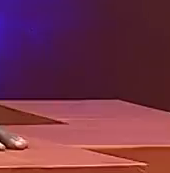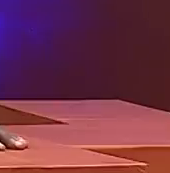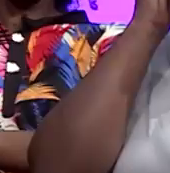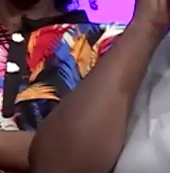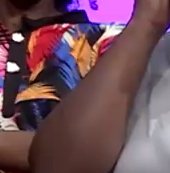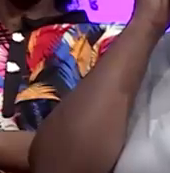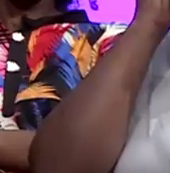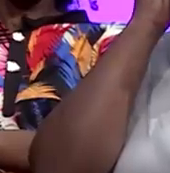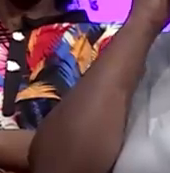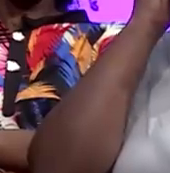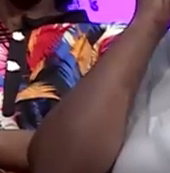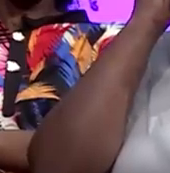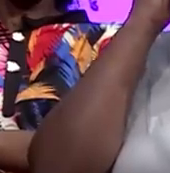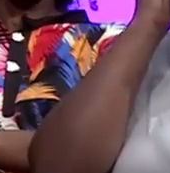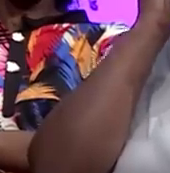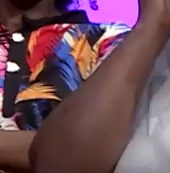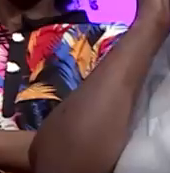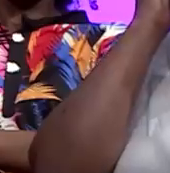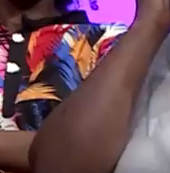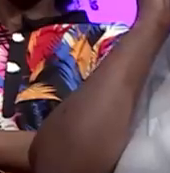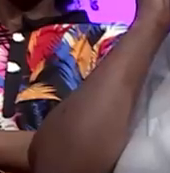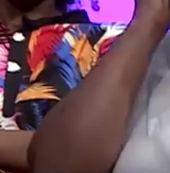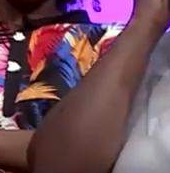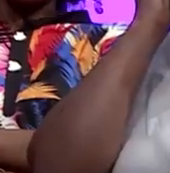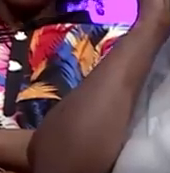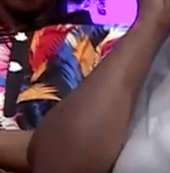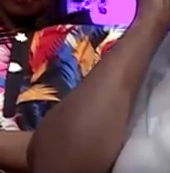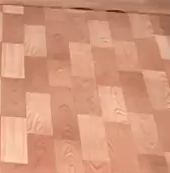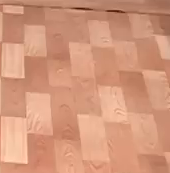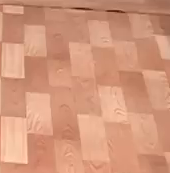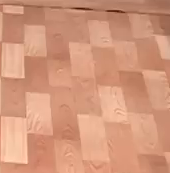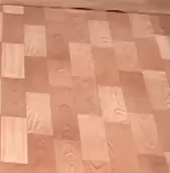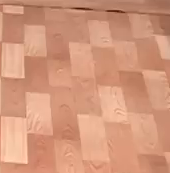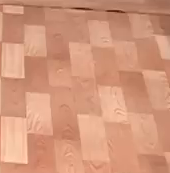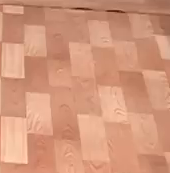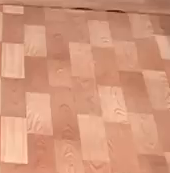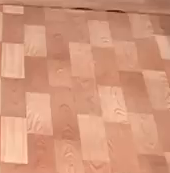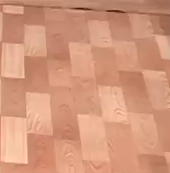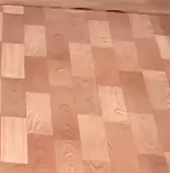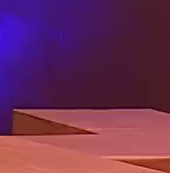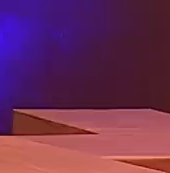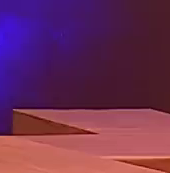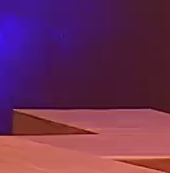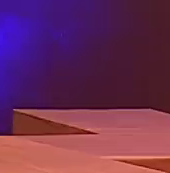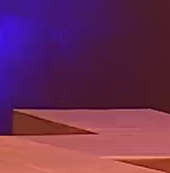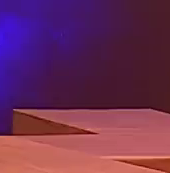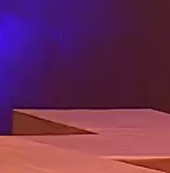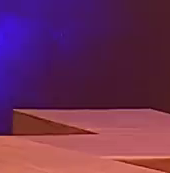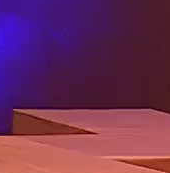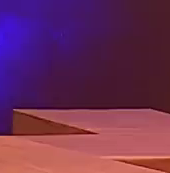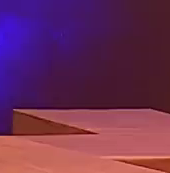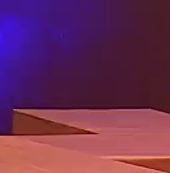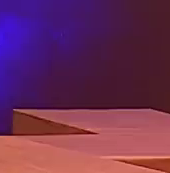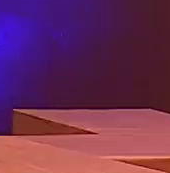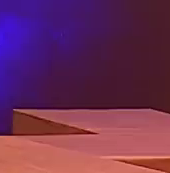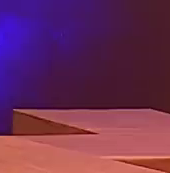million naira deposit but has not paid a dime since 2020. The defendant, Dr. Adeduru, said that no